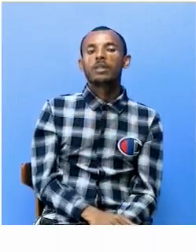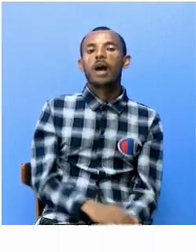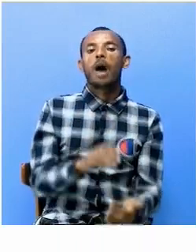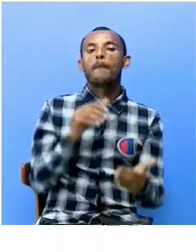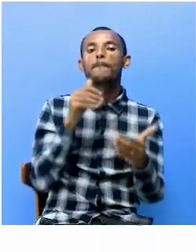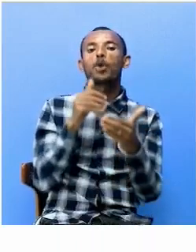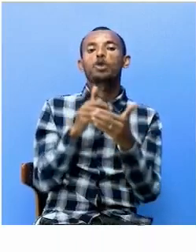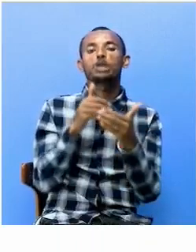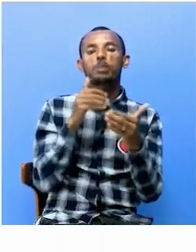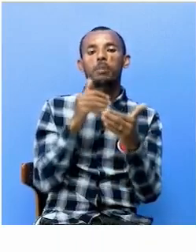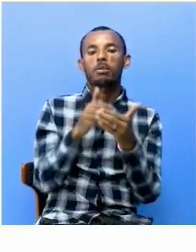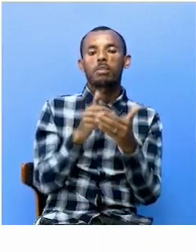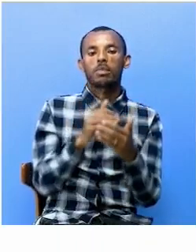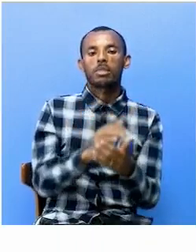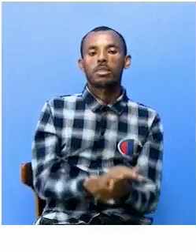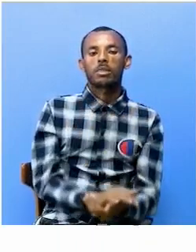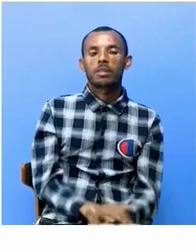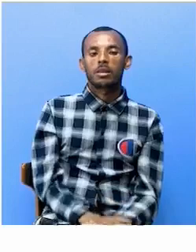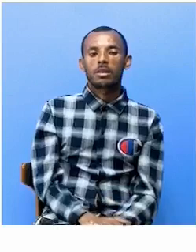approximates